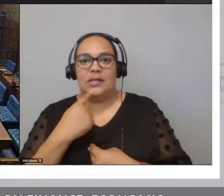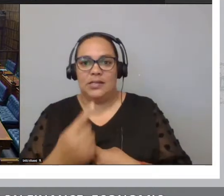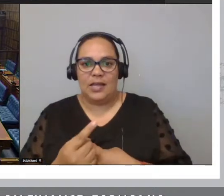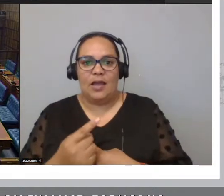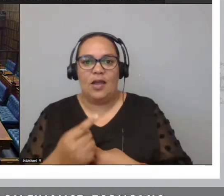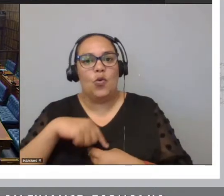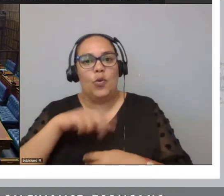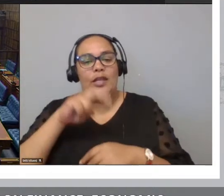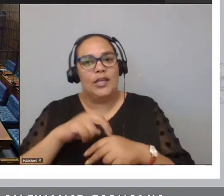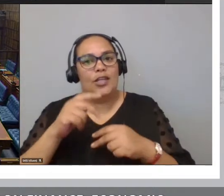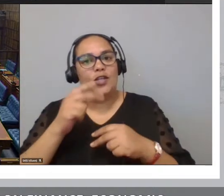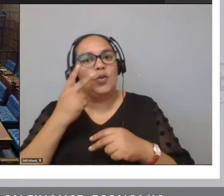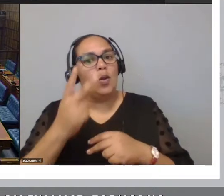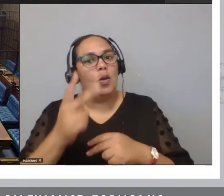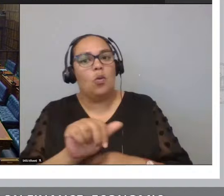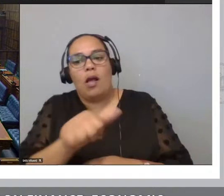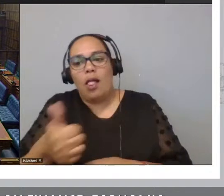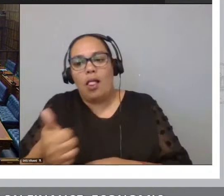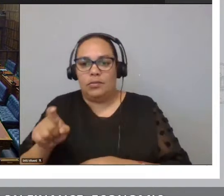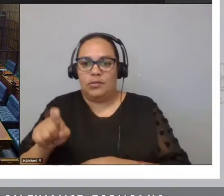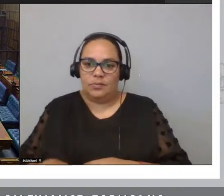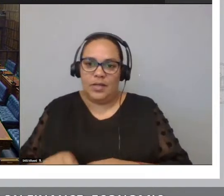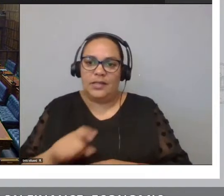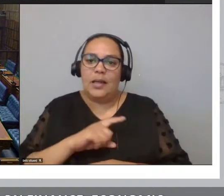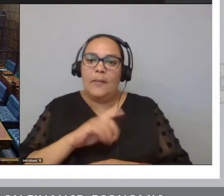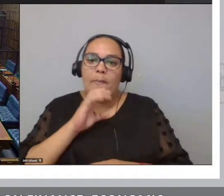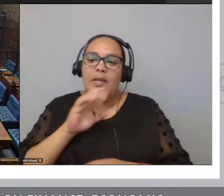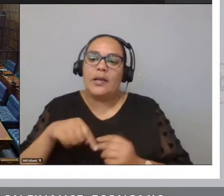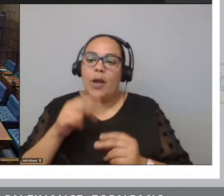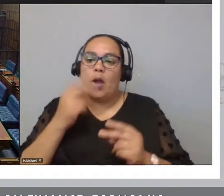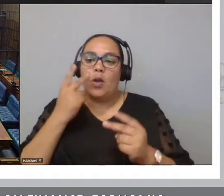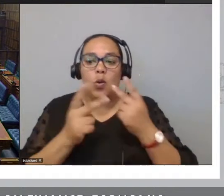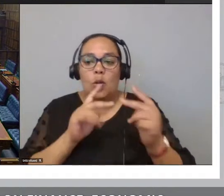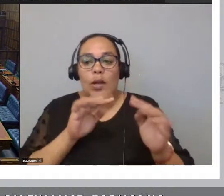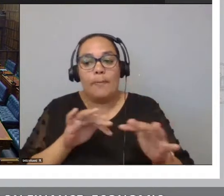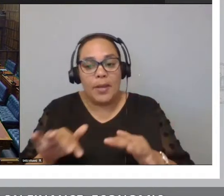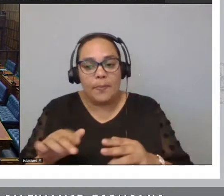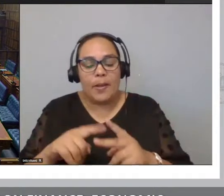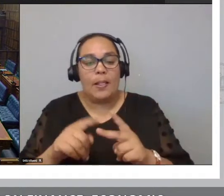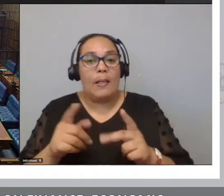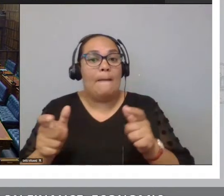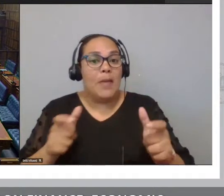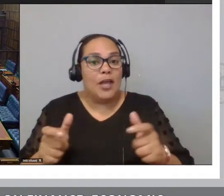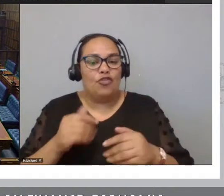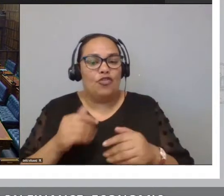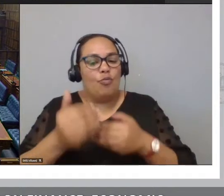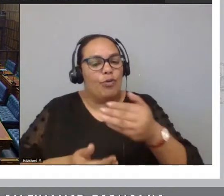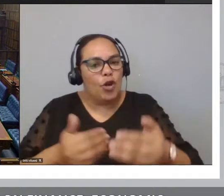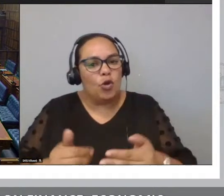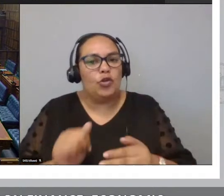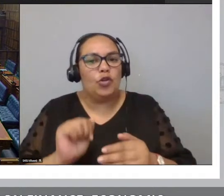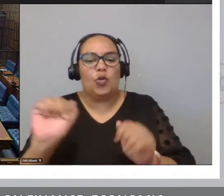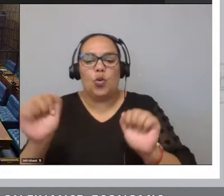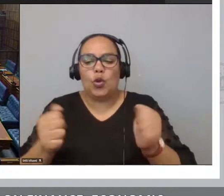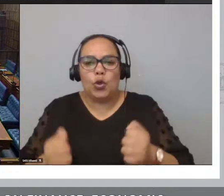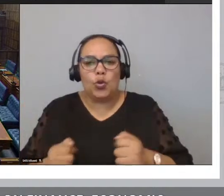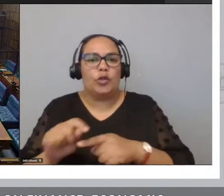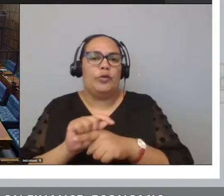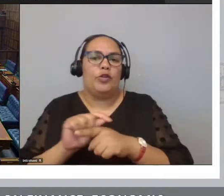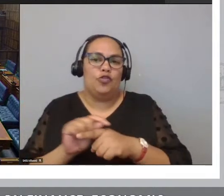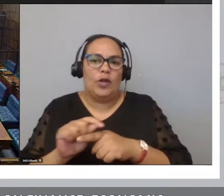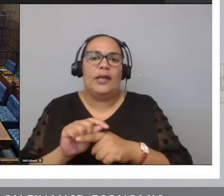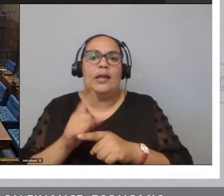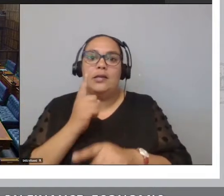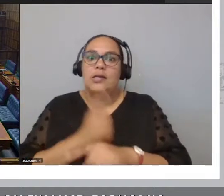we must look elsewhere it's about looking at the people the management the processes the recruitment the training